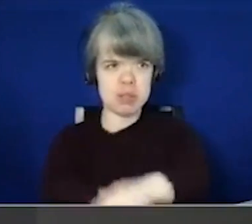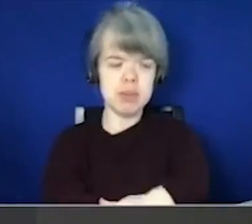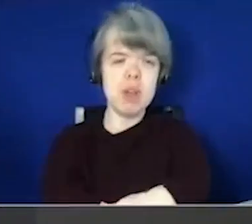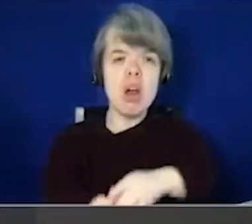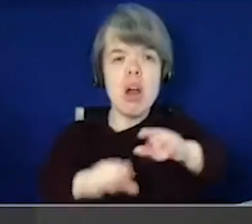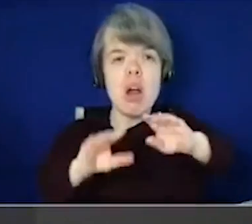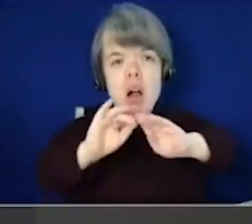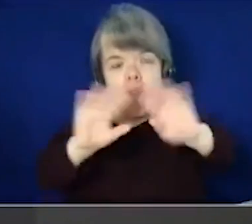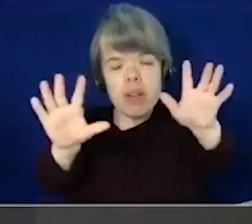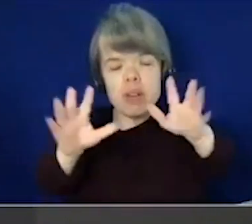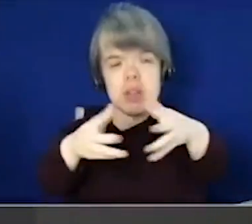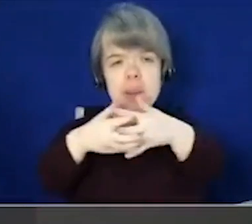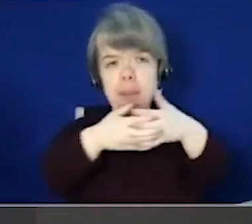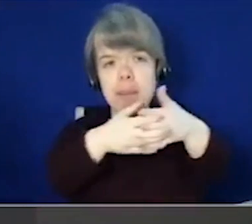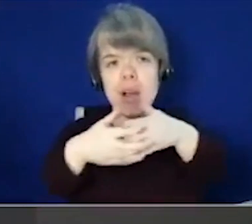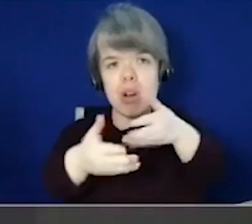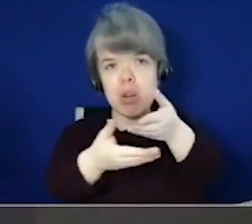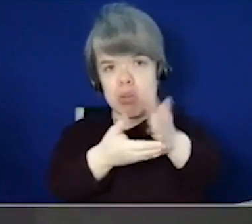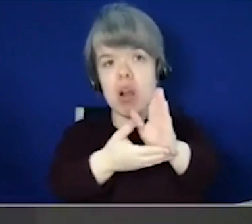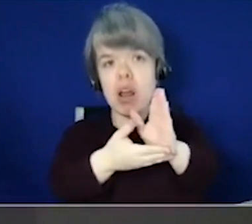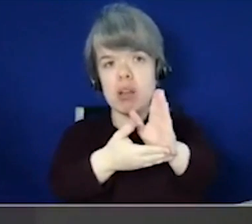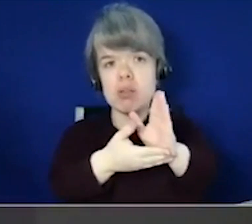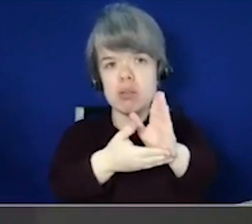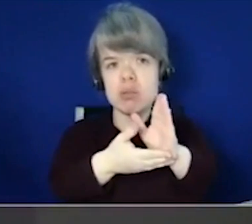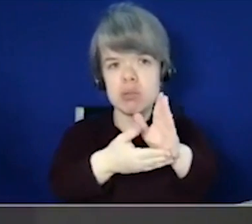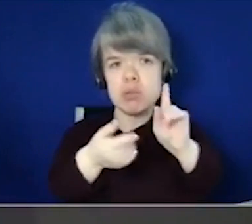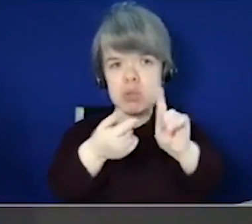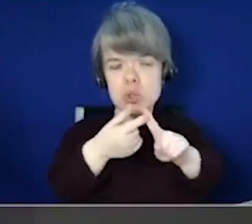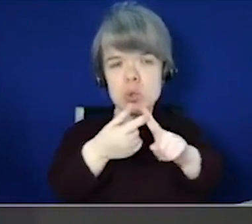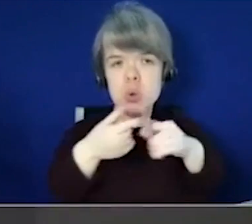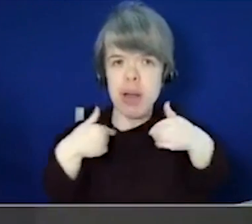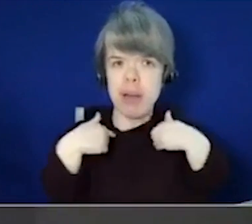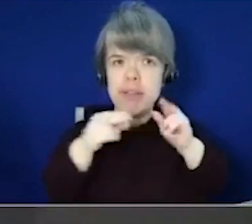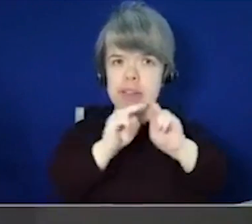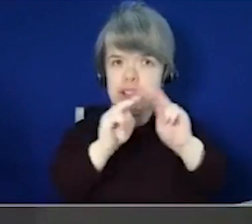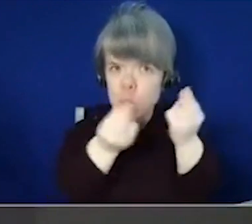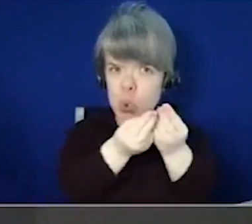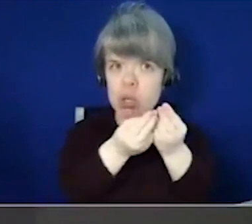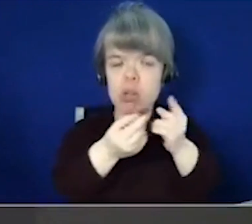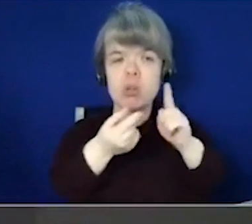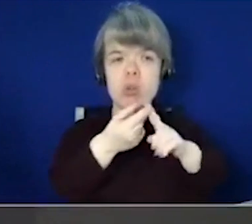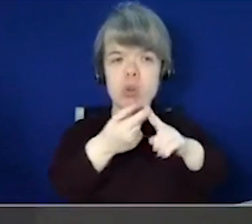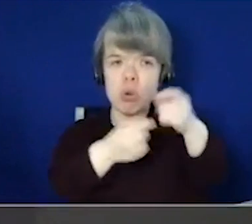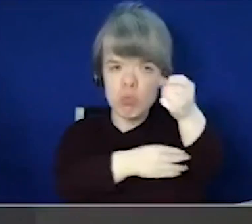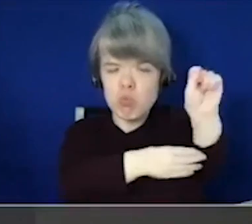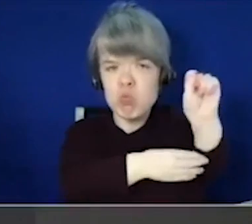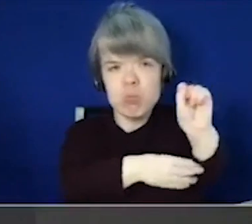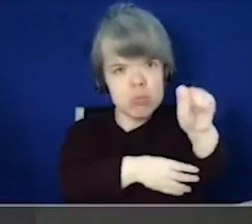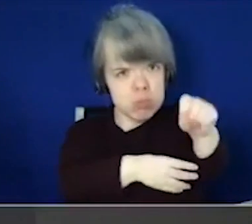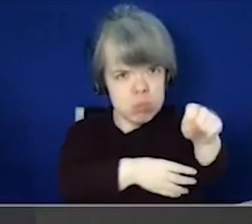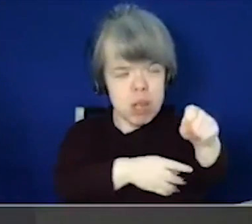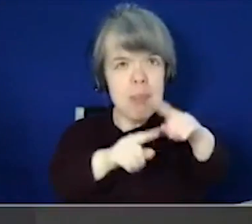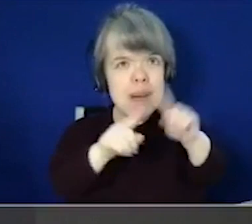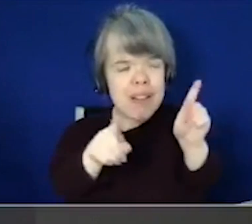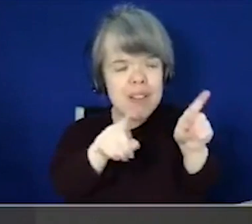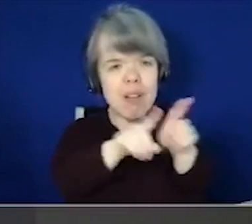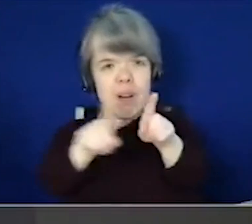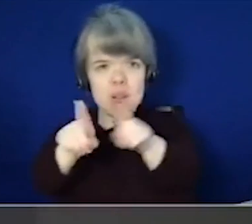workers to organize. I understand that completely. But it's also an American right of